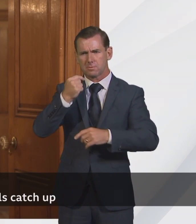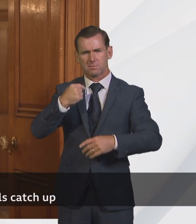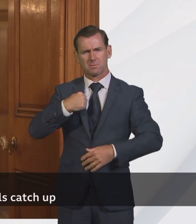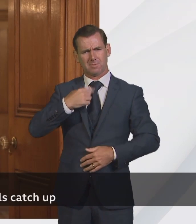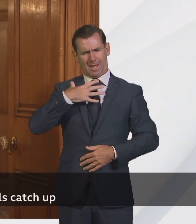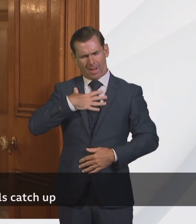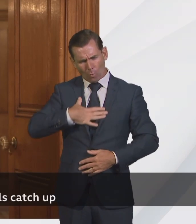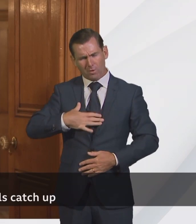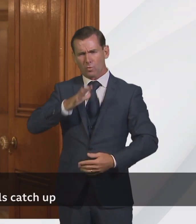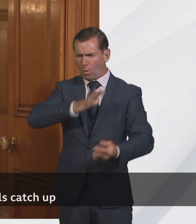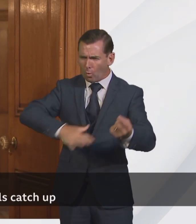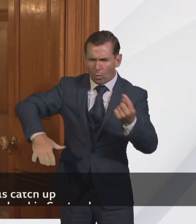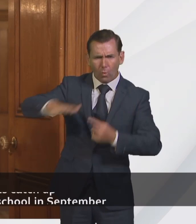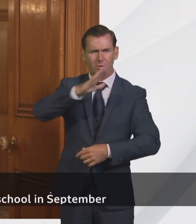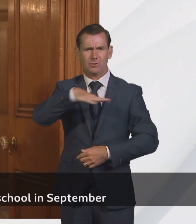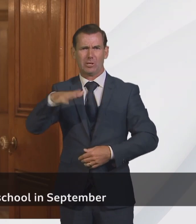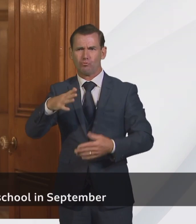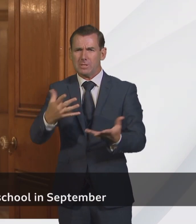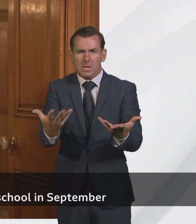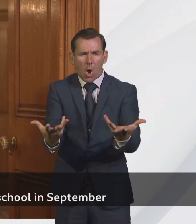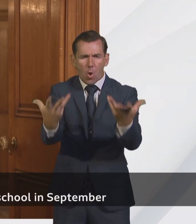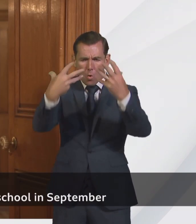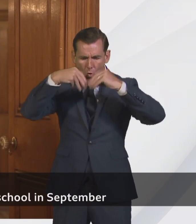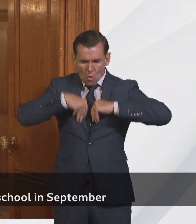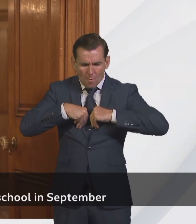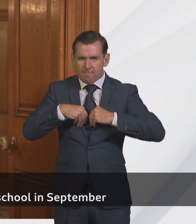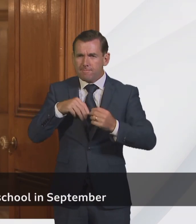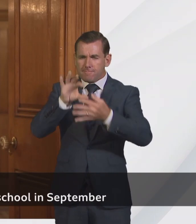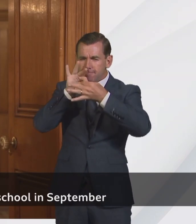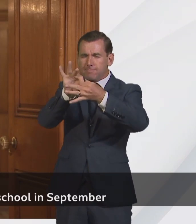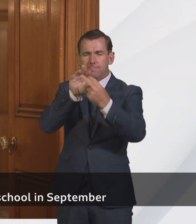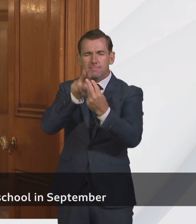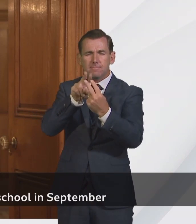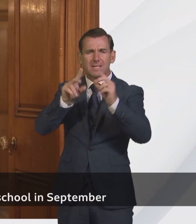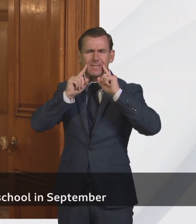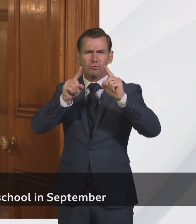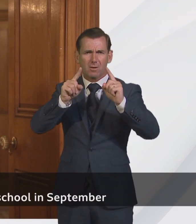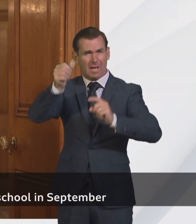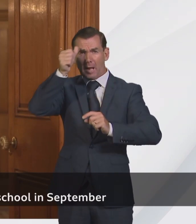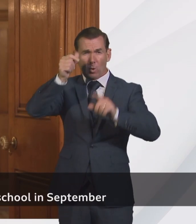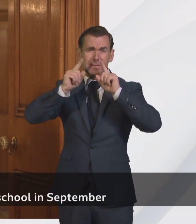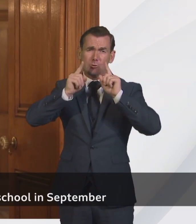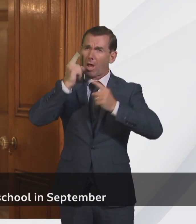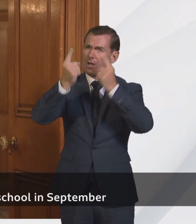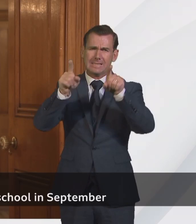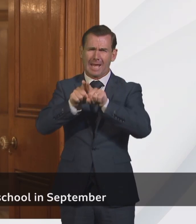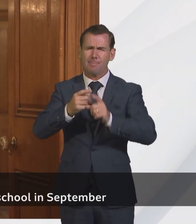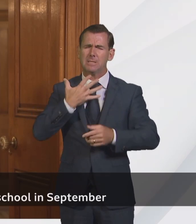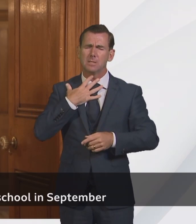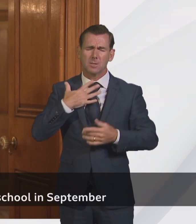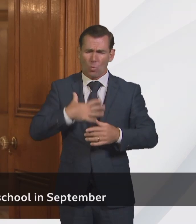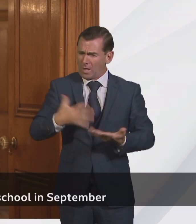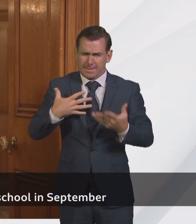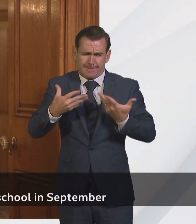child, get the very most from their teachers, as I know every teacher does. And we've seen some